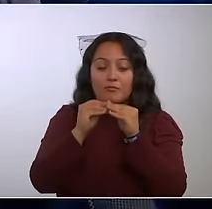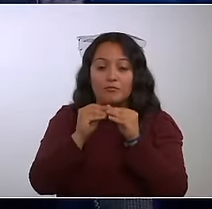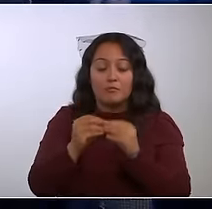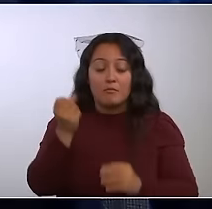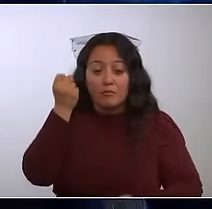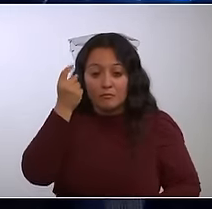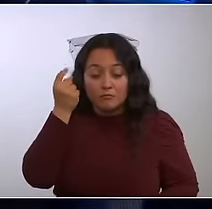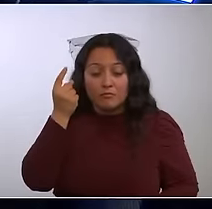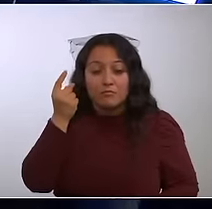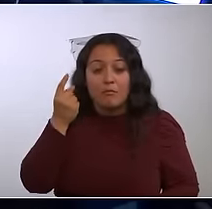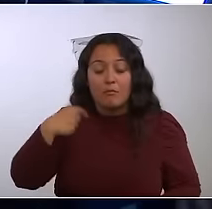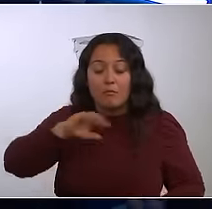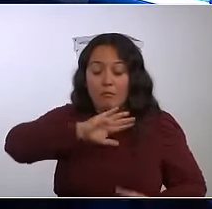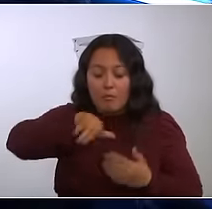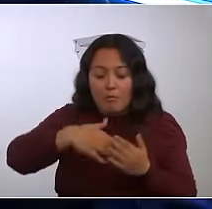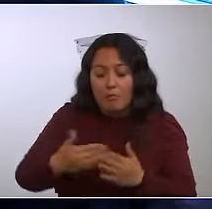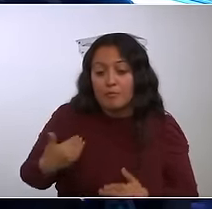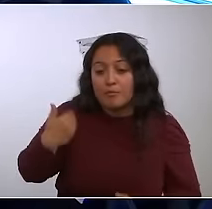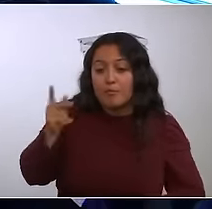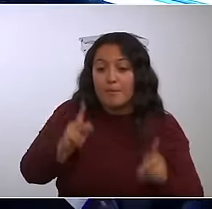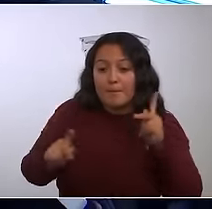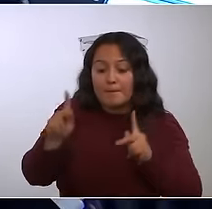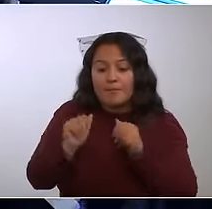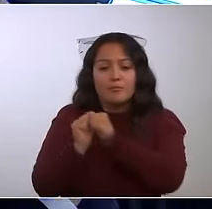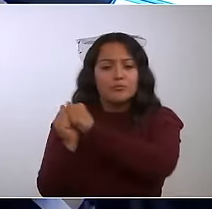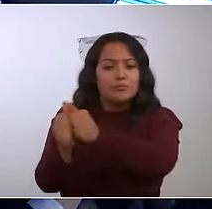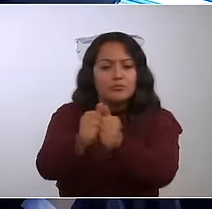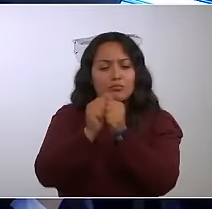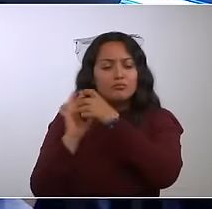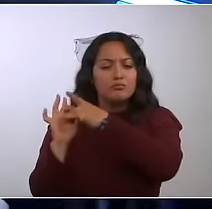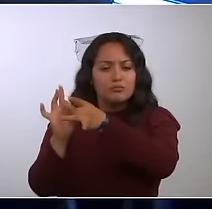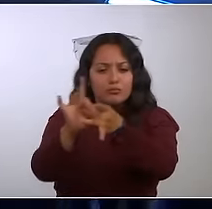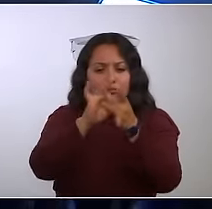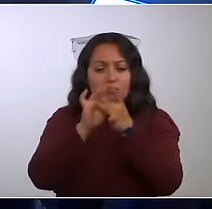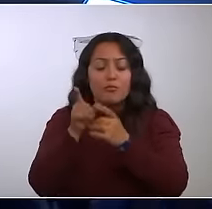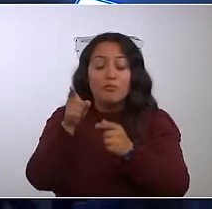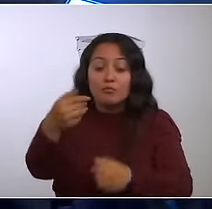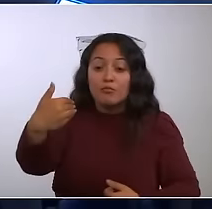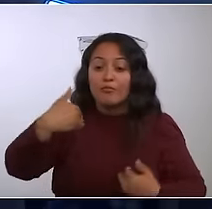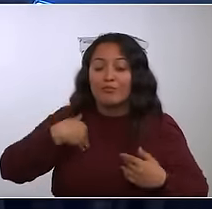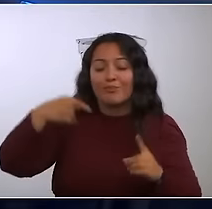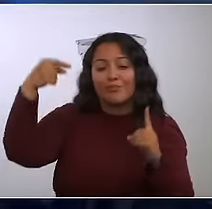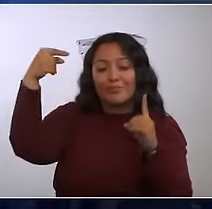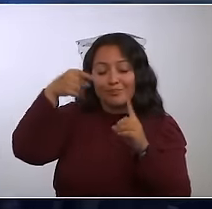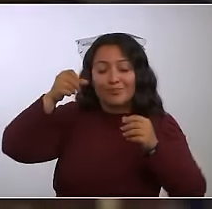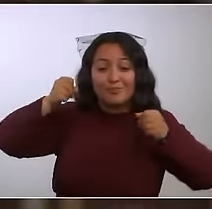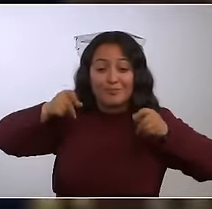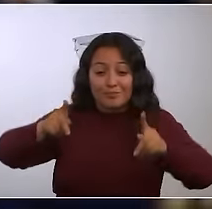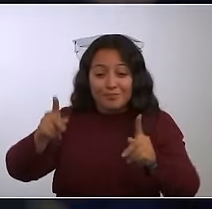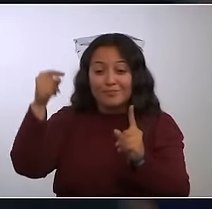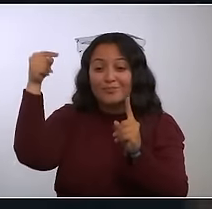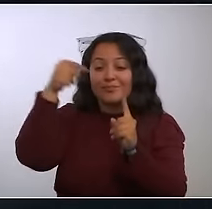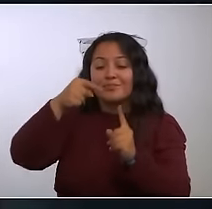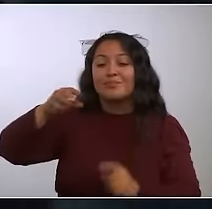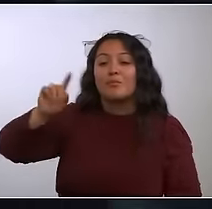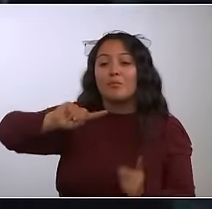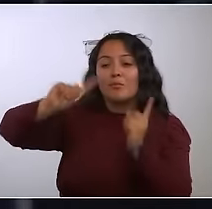young people, levántate, get up, únete, unite, tienes misión, you have a mission. Apostólica, a mission